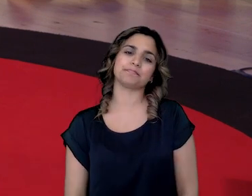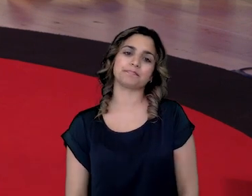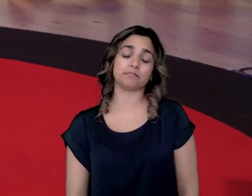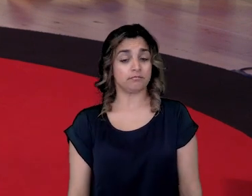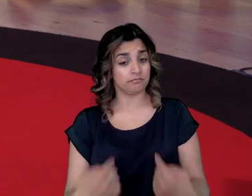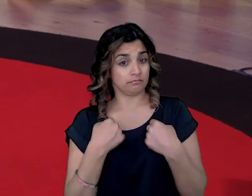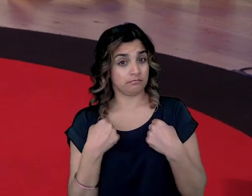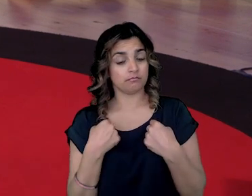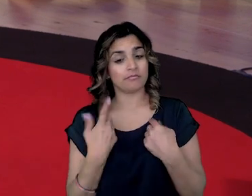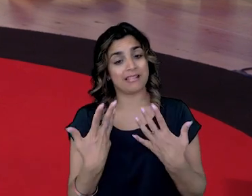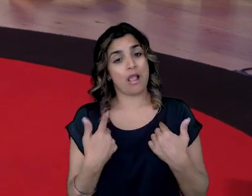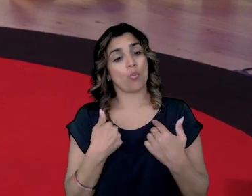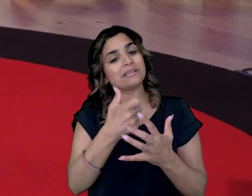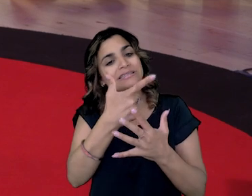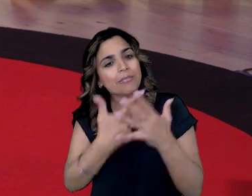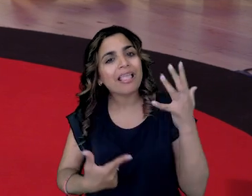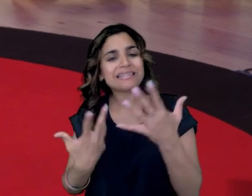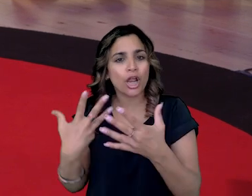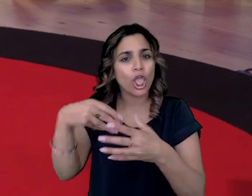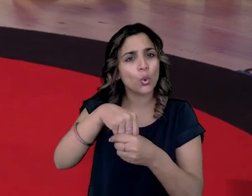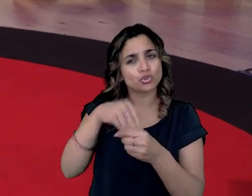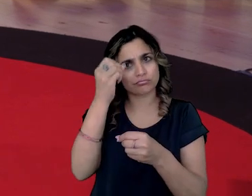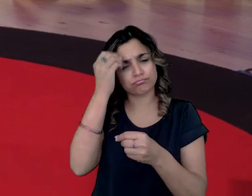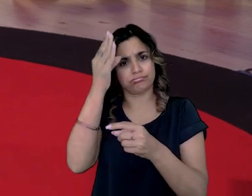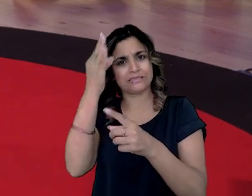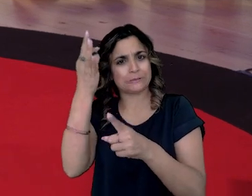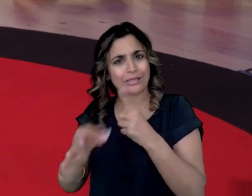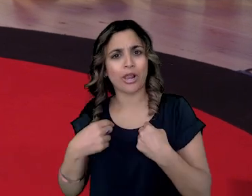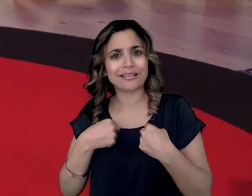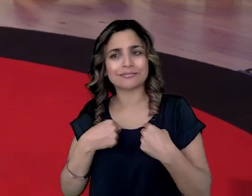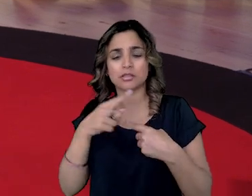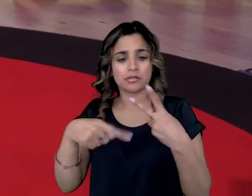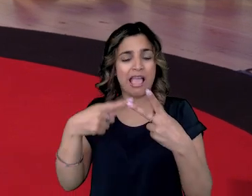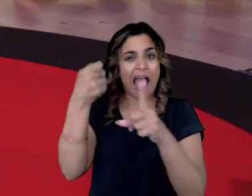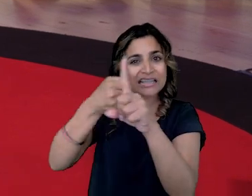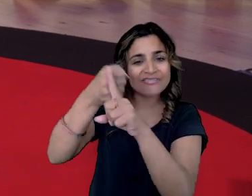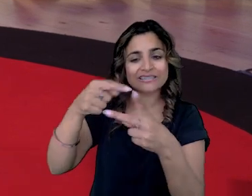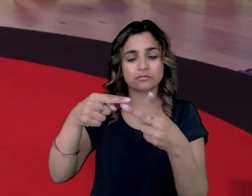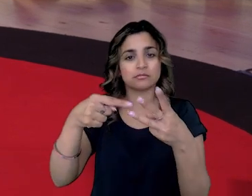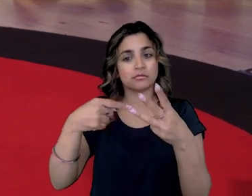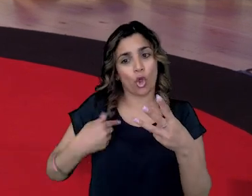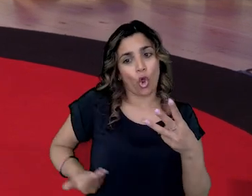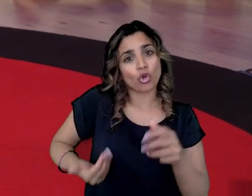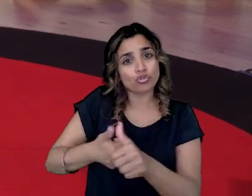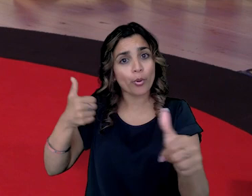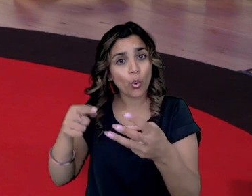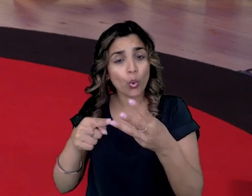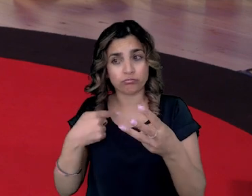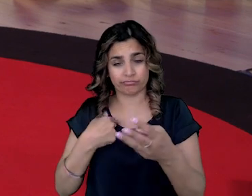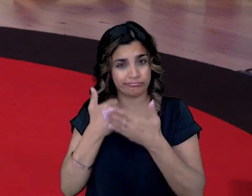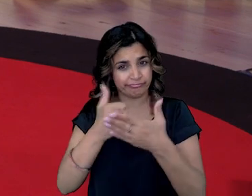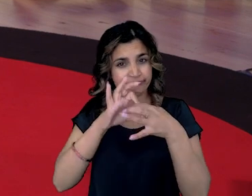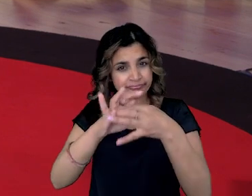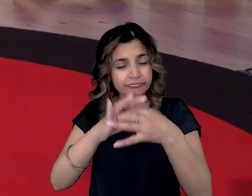as a disability inclusion specialist activist and entrepreneur i work with businesses and brands and i help them to